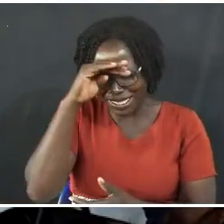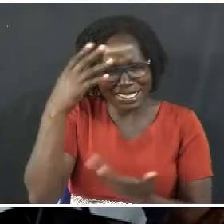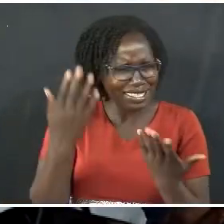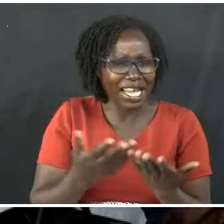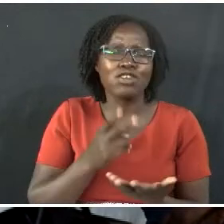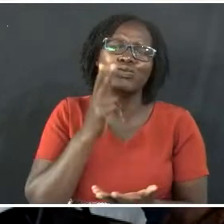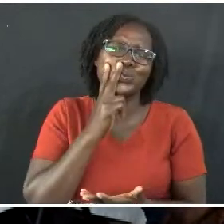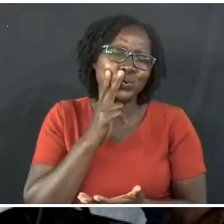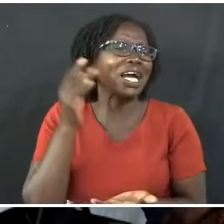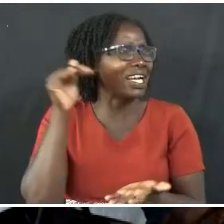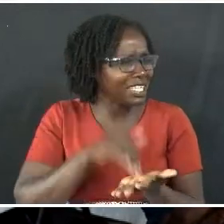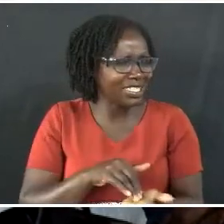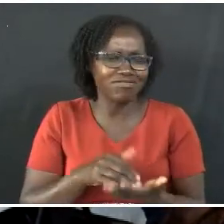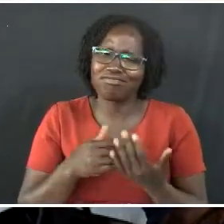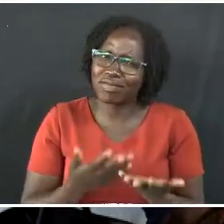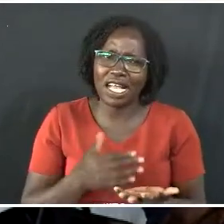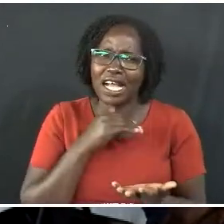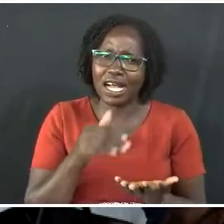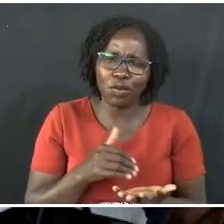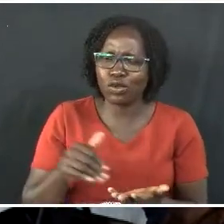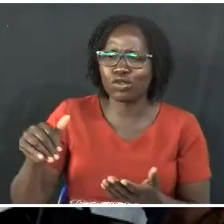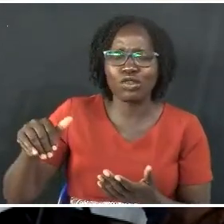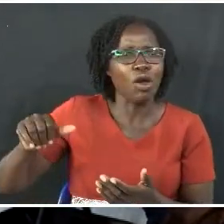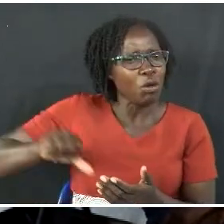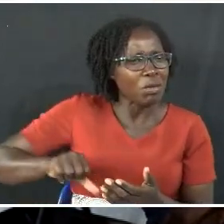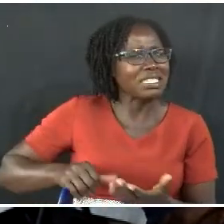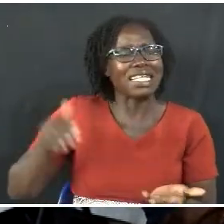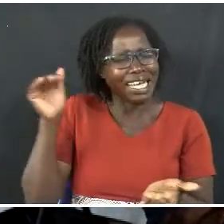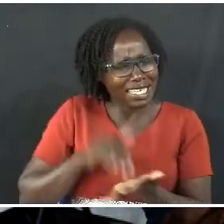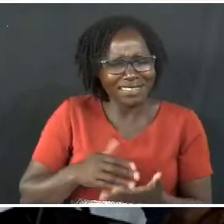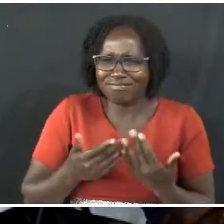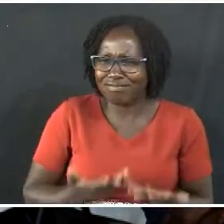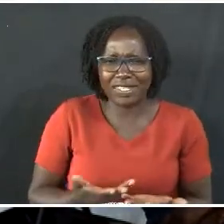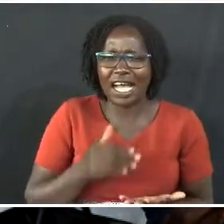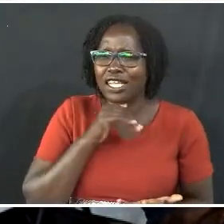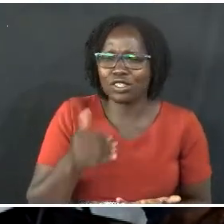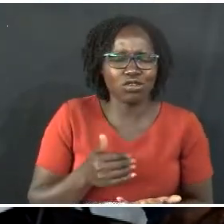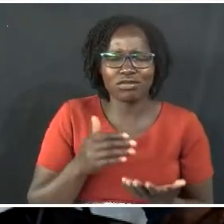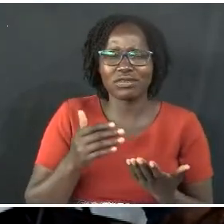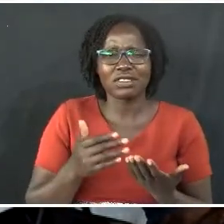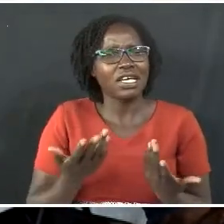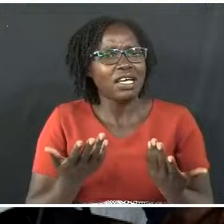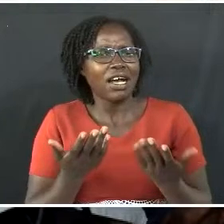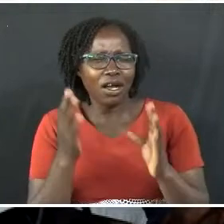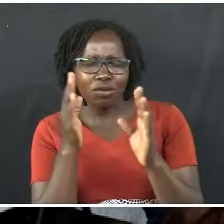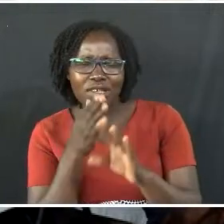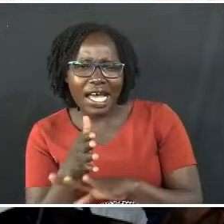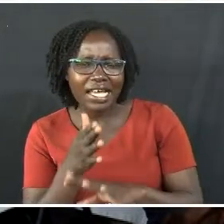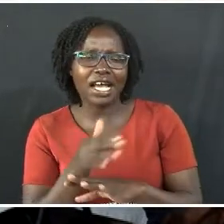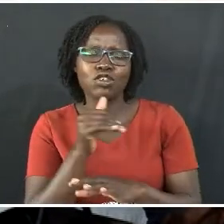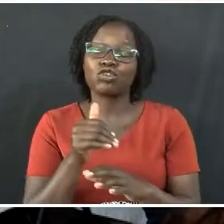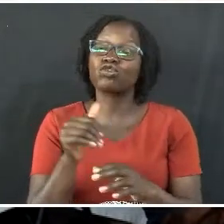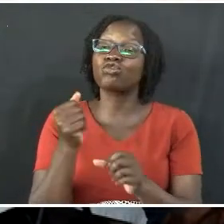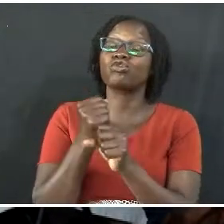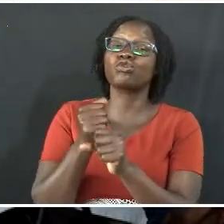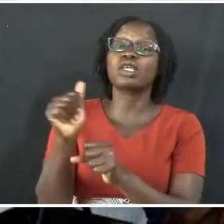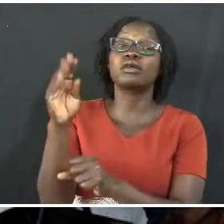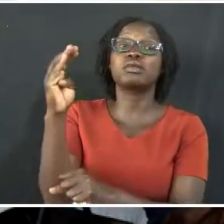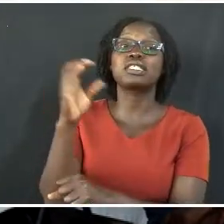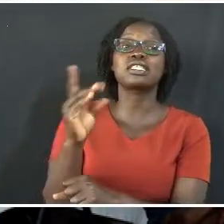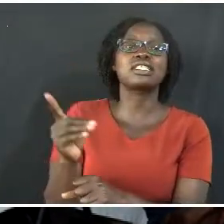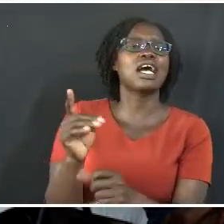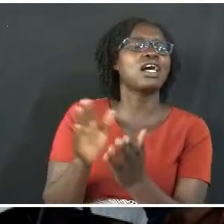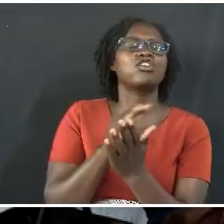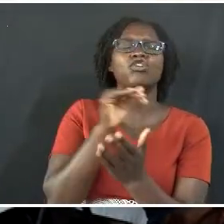not smoke. I have smoked. I will not masturbate. I have masturbated. I will not lie. I have lied. I will not do ABCD. I will not steal. I have